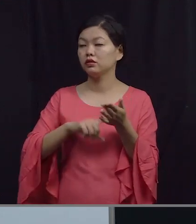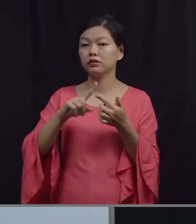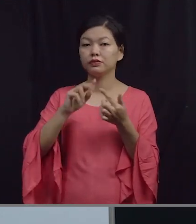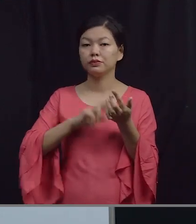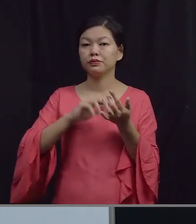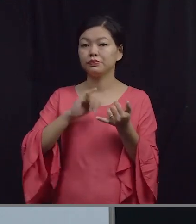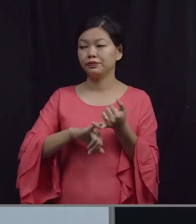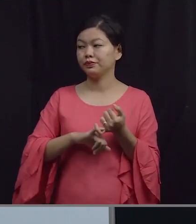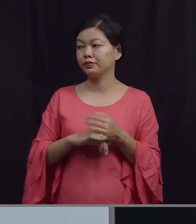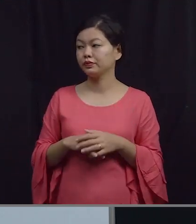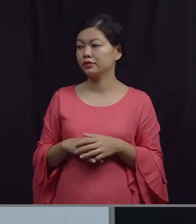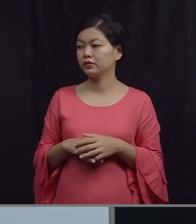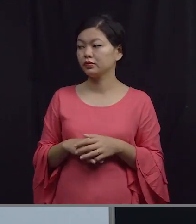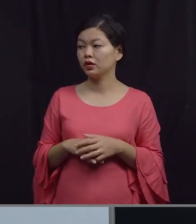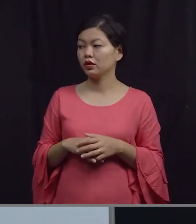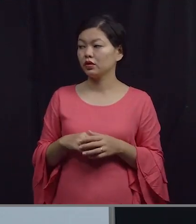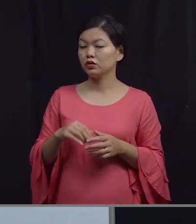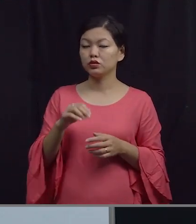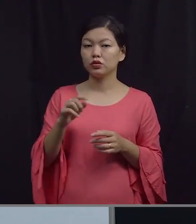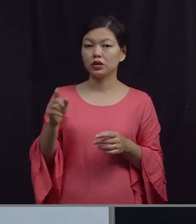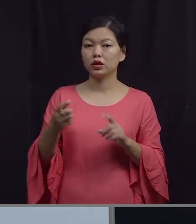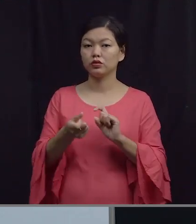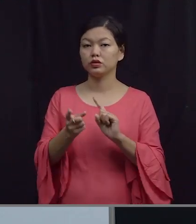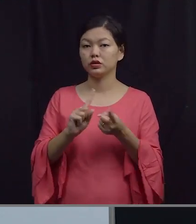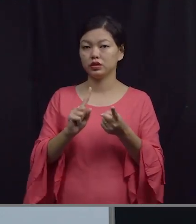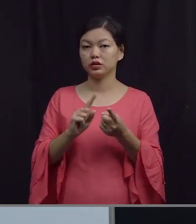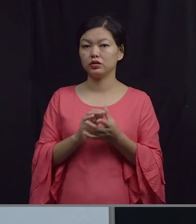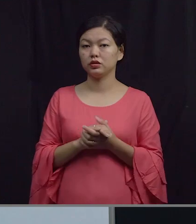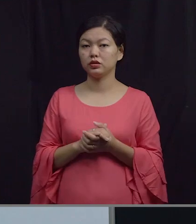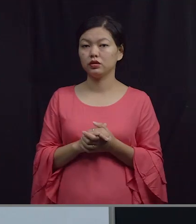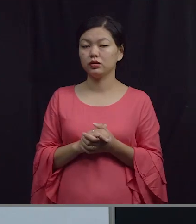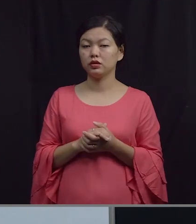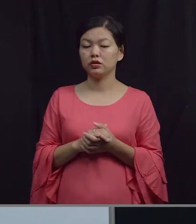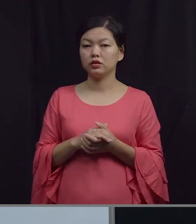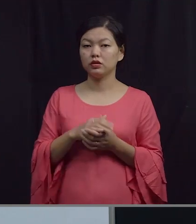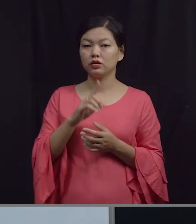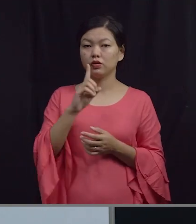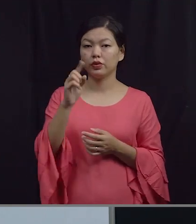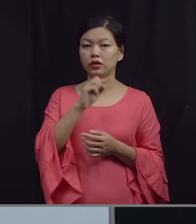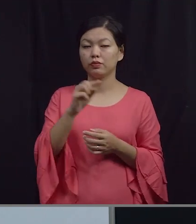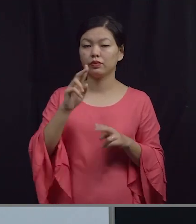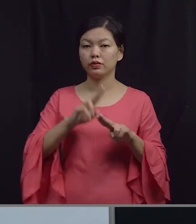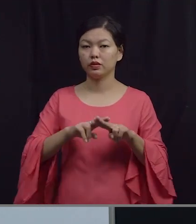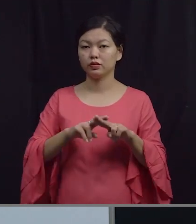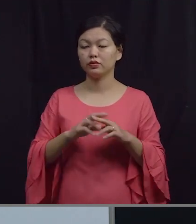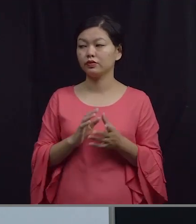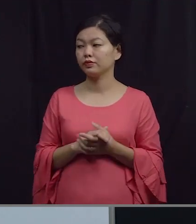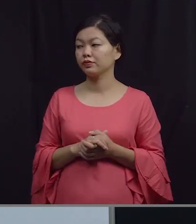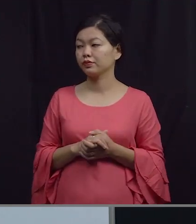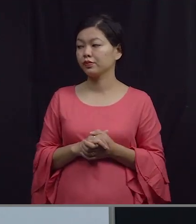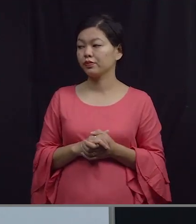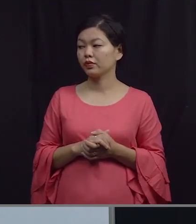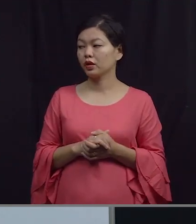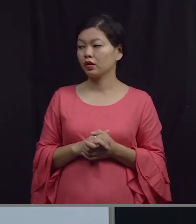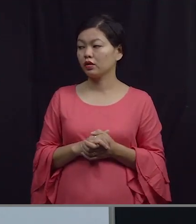write here, in place of 1 by V minus 1 by U, by using lens equation, I can write 1 by f. So this is 1 by